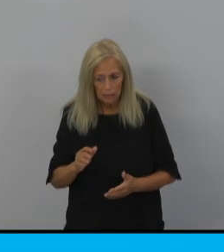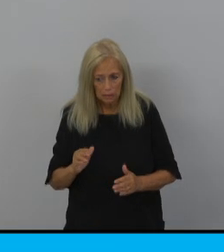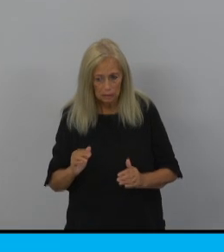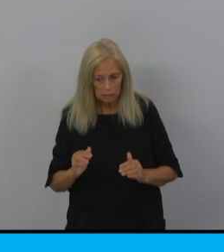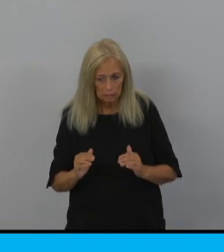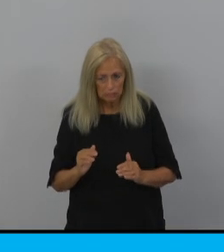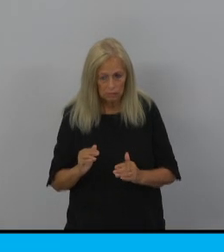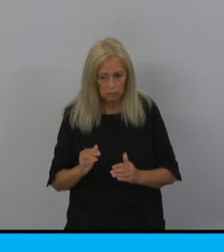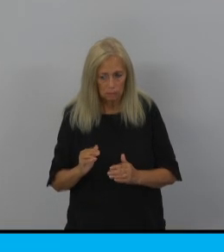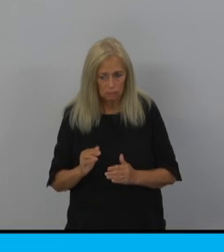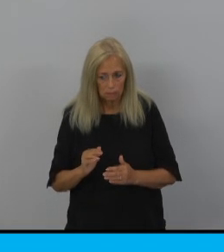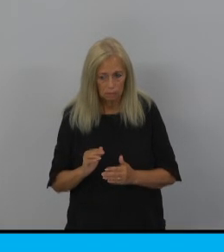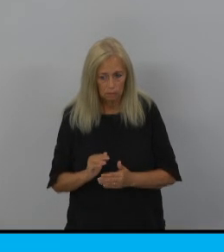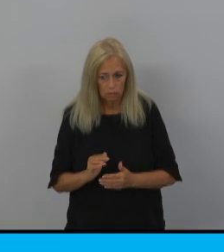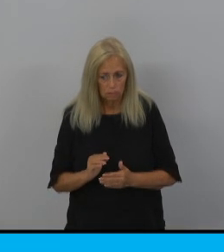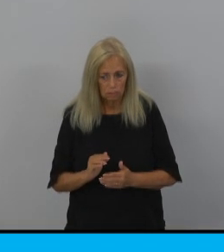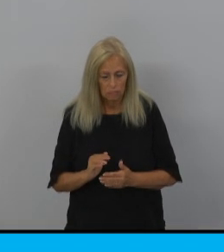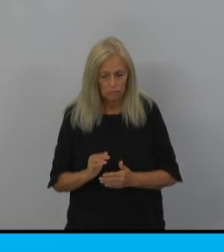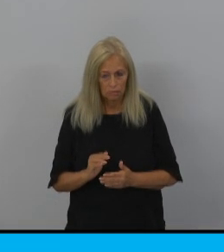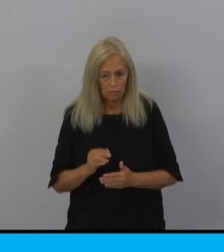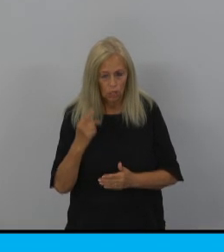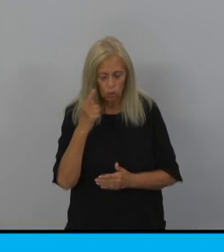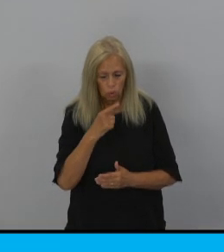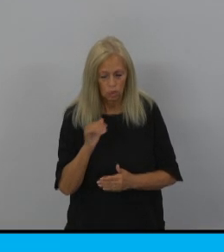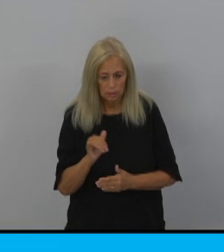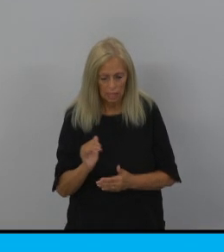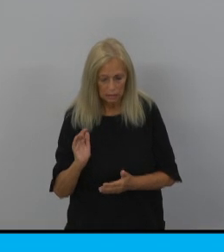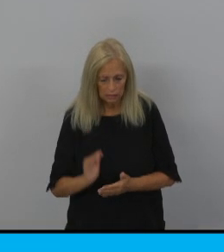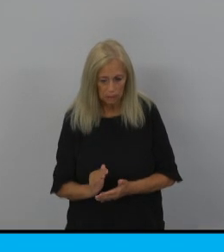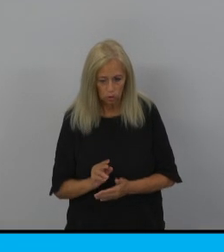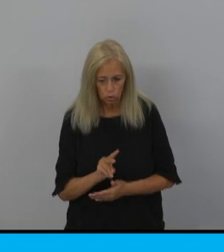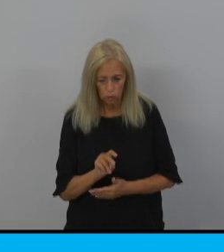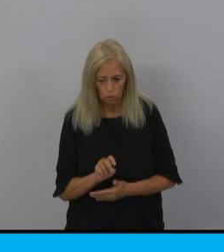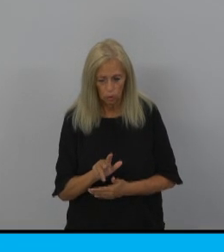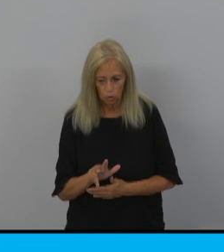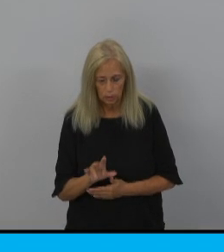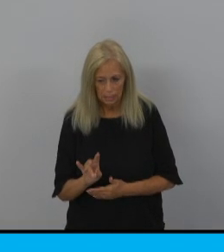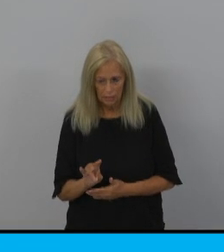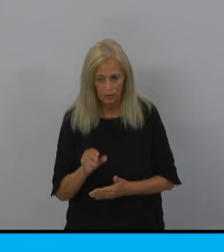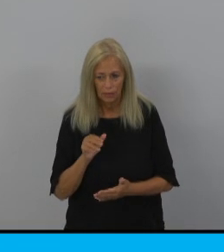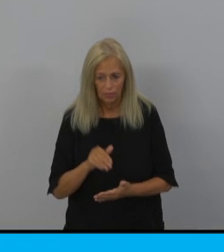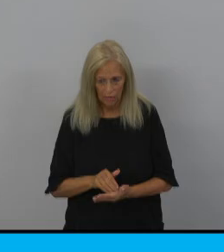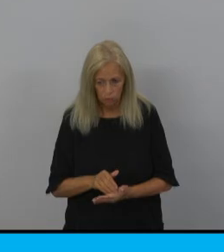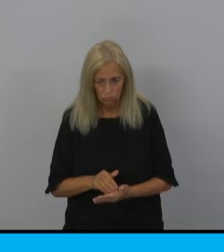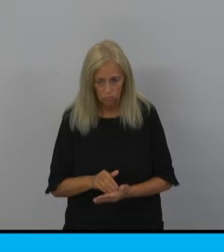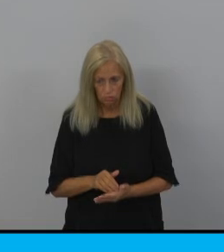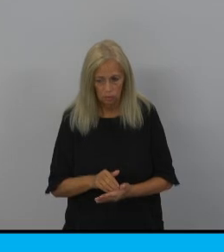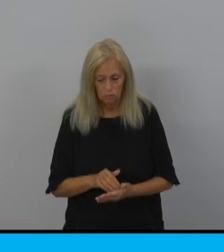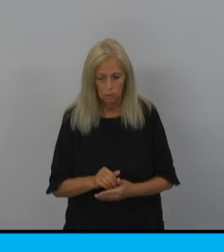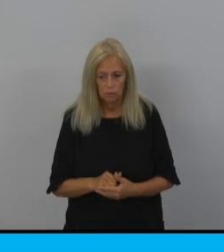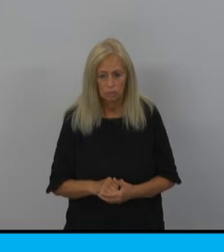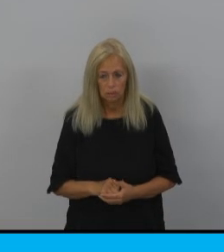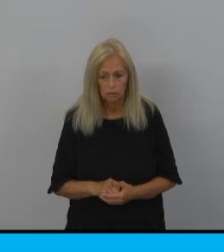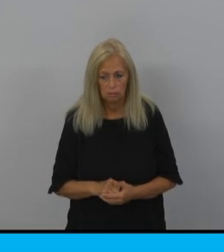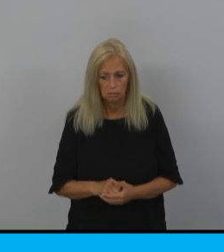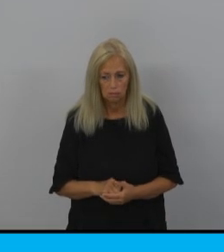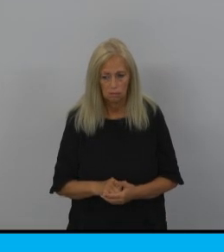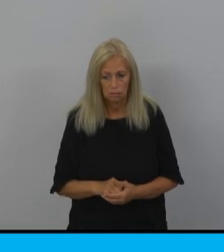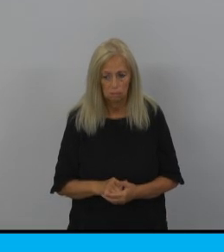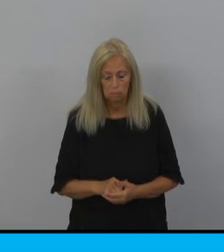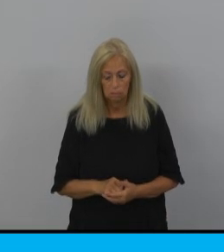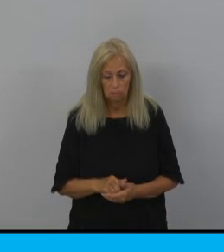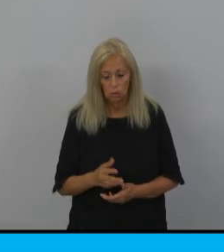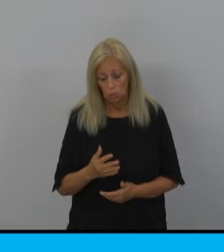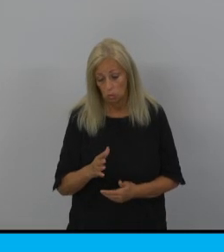that 502,000. It only looks like it'll draw it down about 237,000. So that still gives us pretty good shape. You